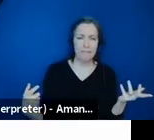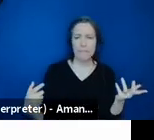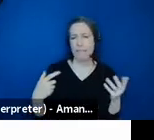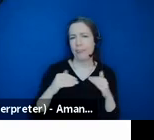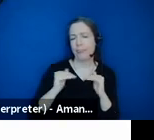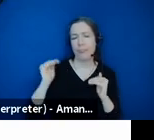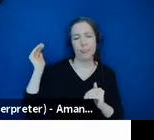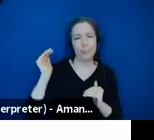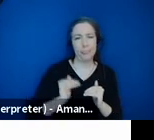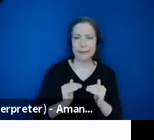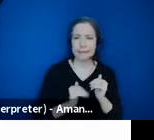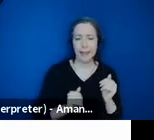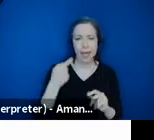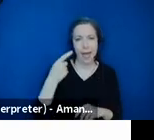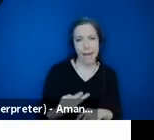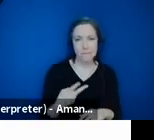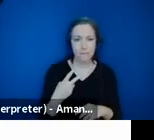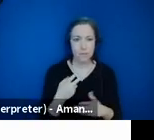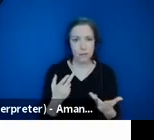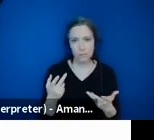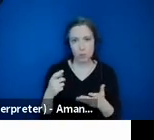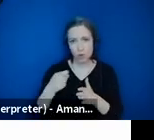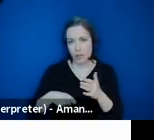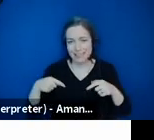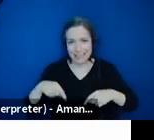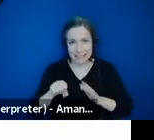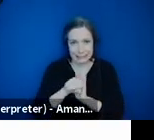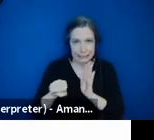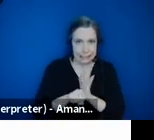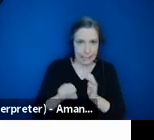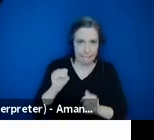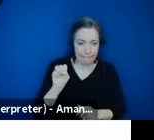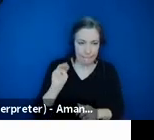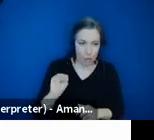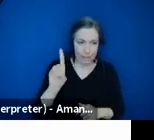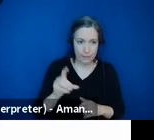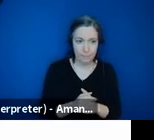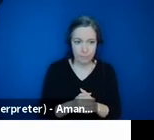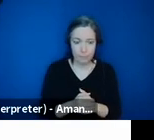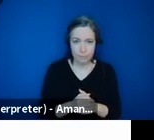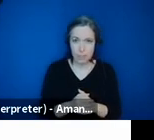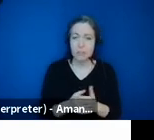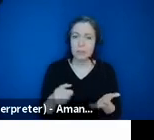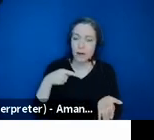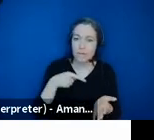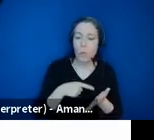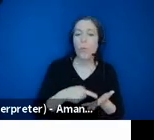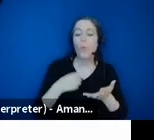is a smart investment. Our students graduate with no or little college debt while still getting a quality education.